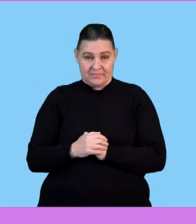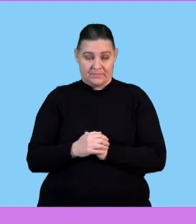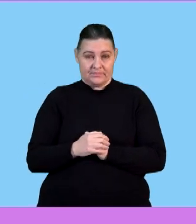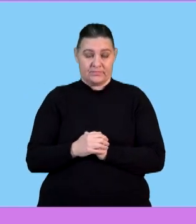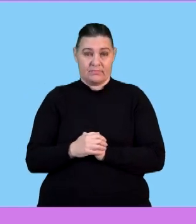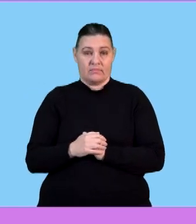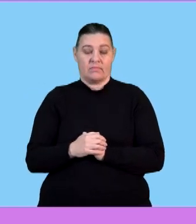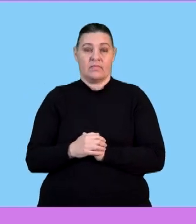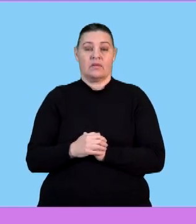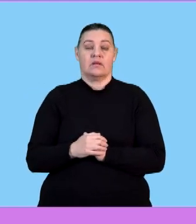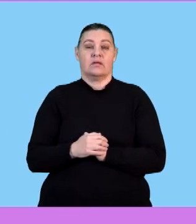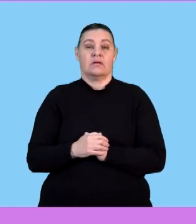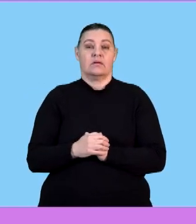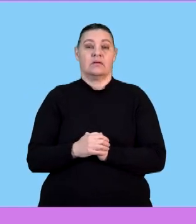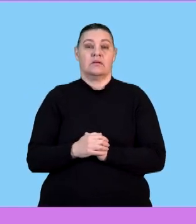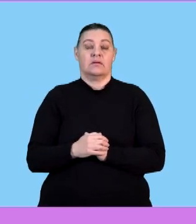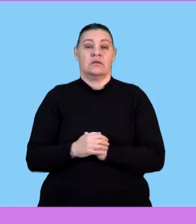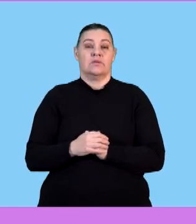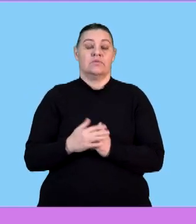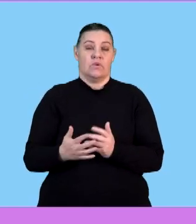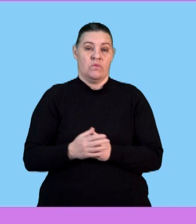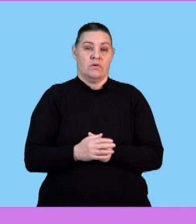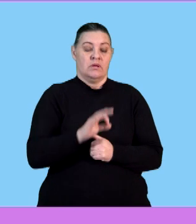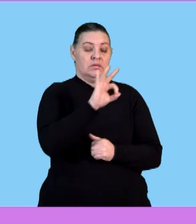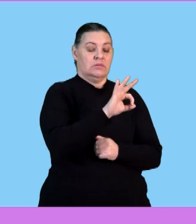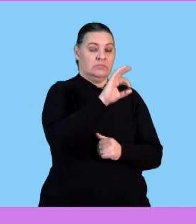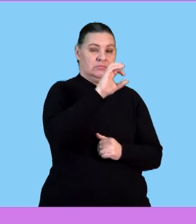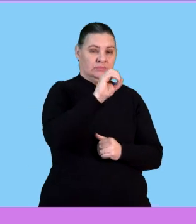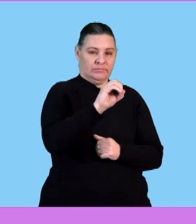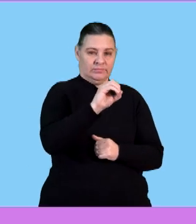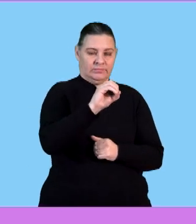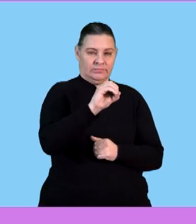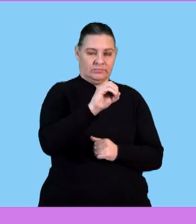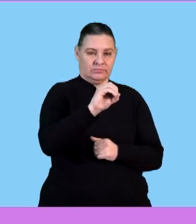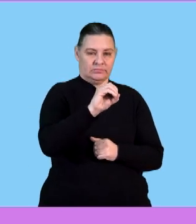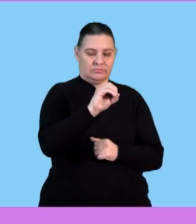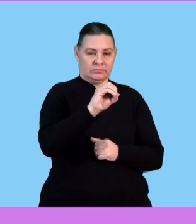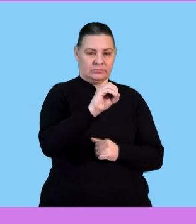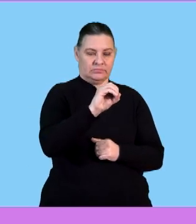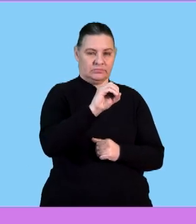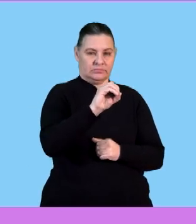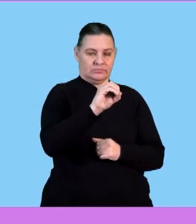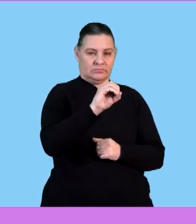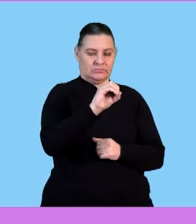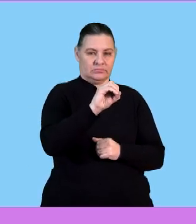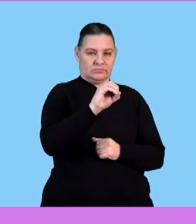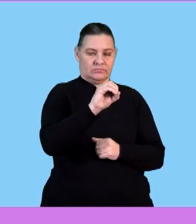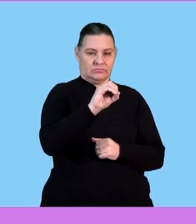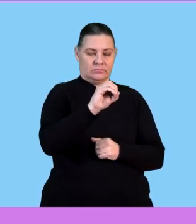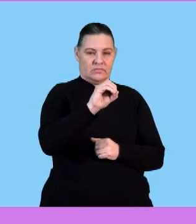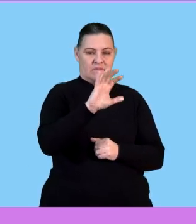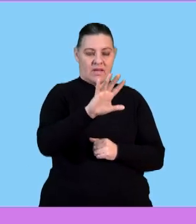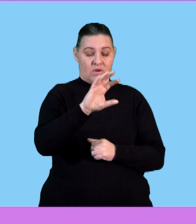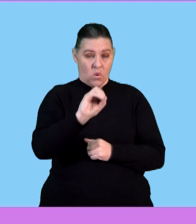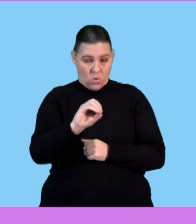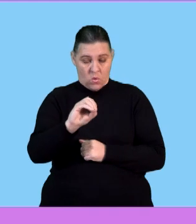centimeters. All right, almost there. So 30,000, oh, sorry, not 30,000,